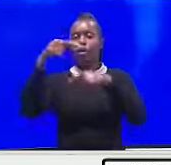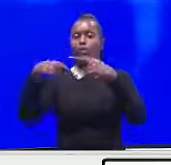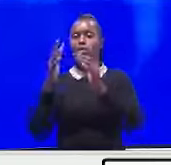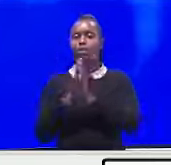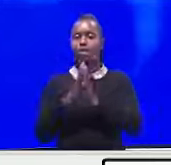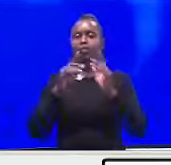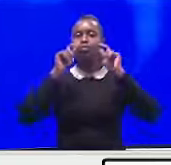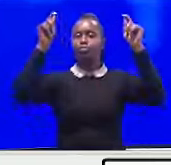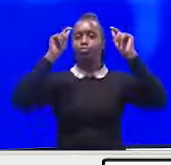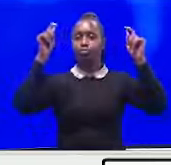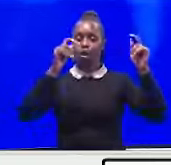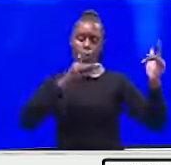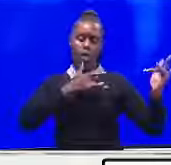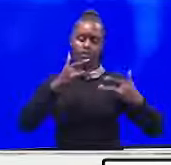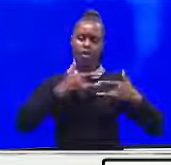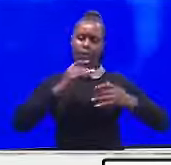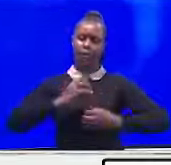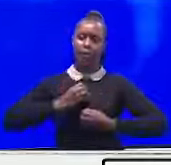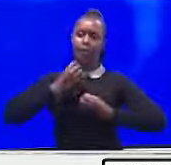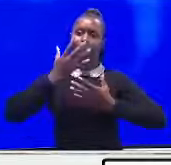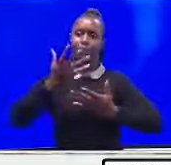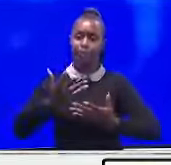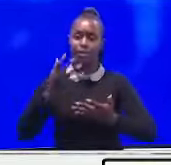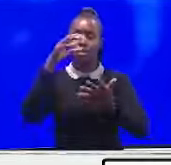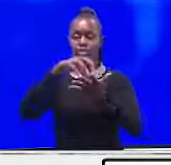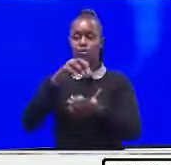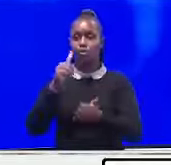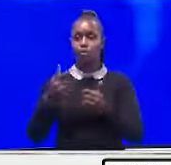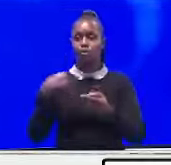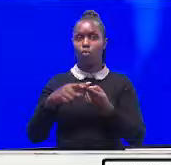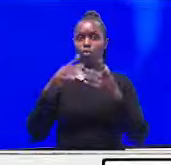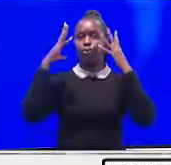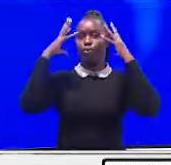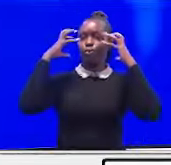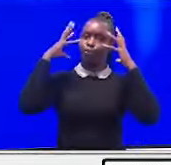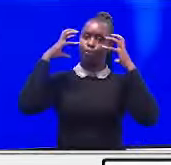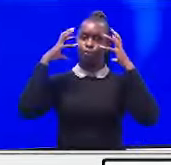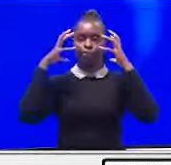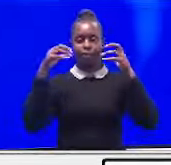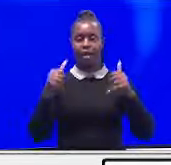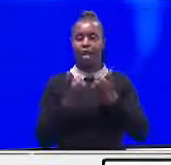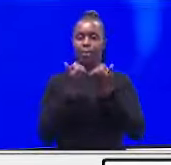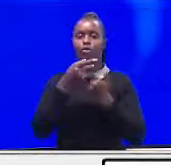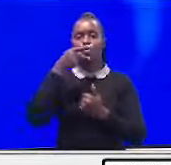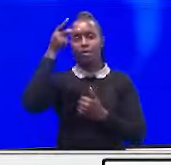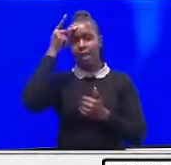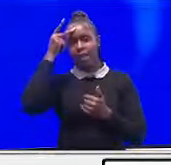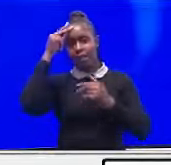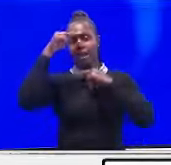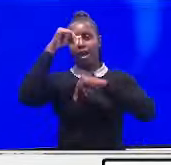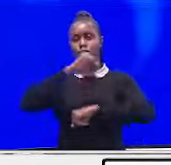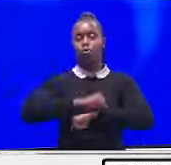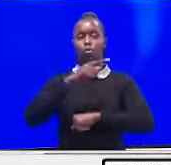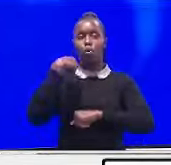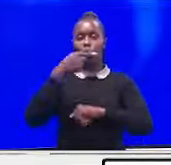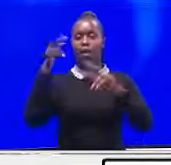voice their concerns and grievances, a situation that caused distress among secondary school parents who were prepared